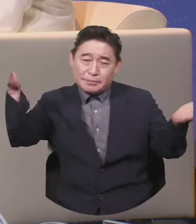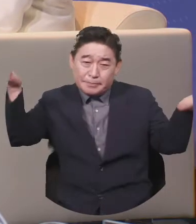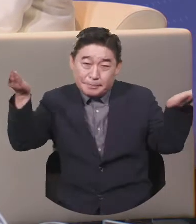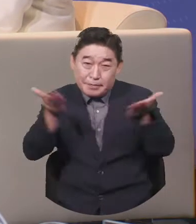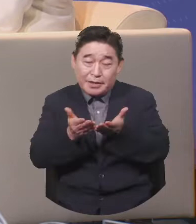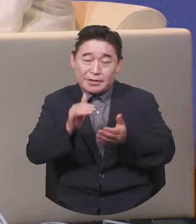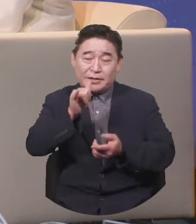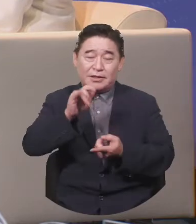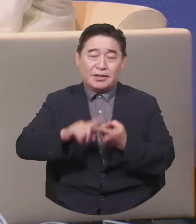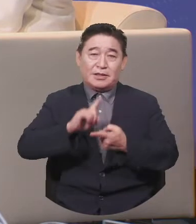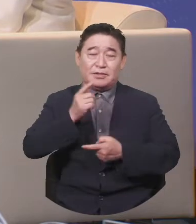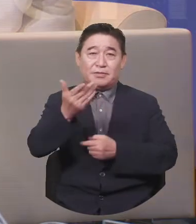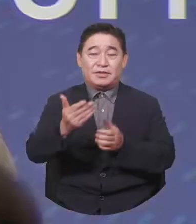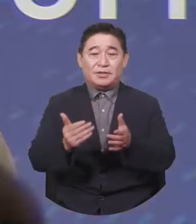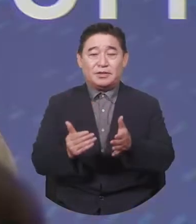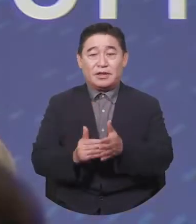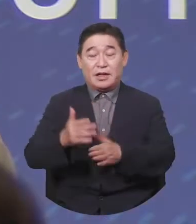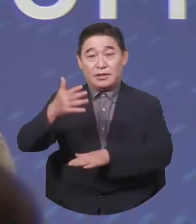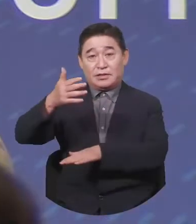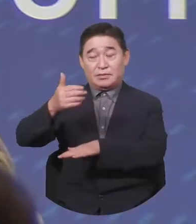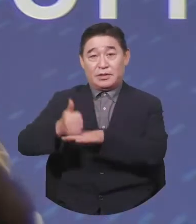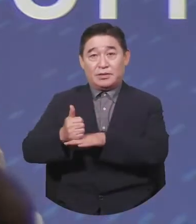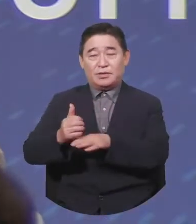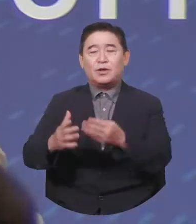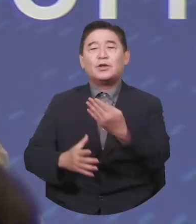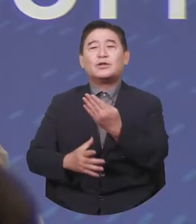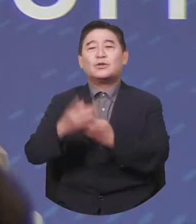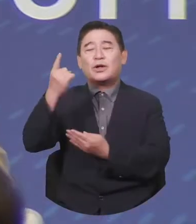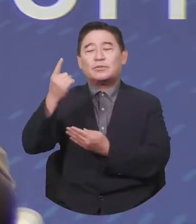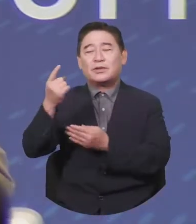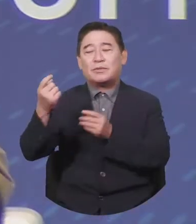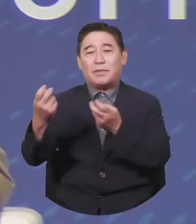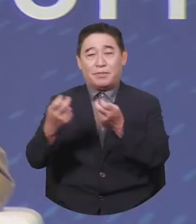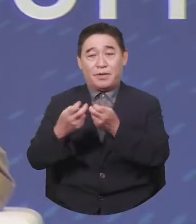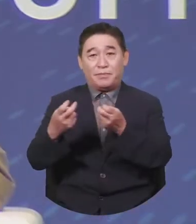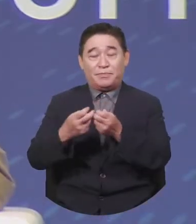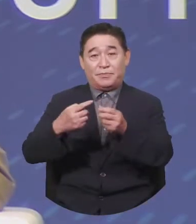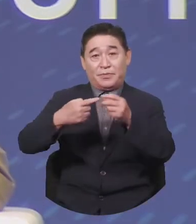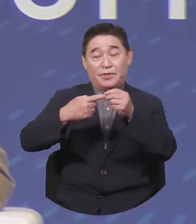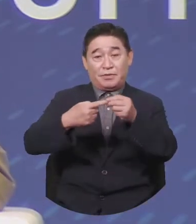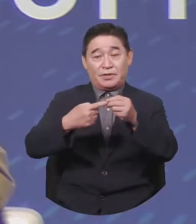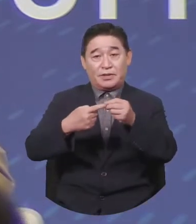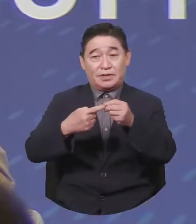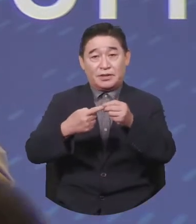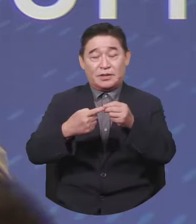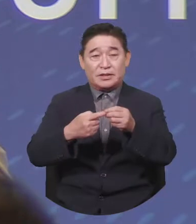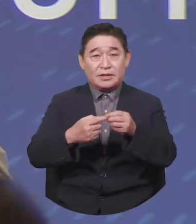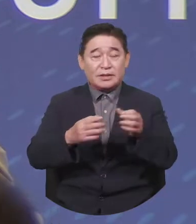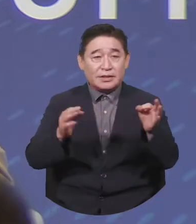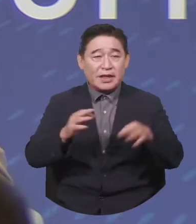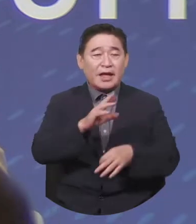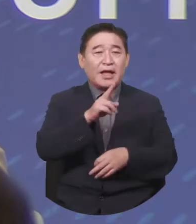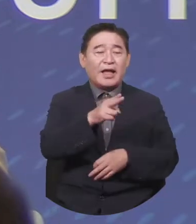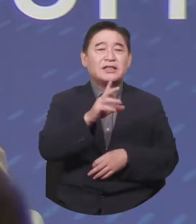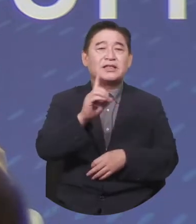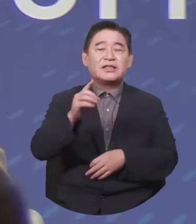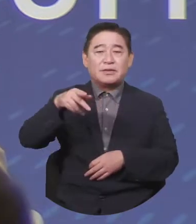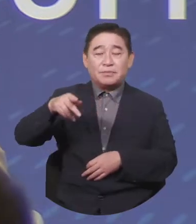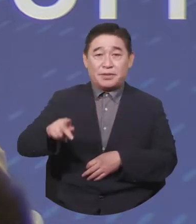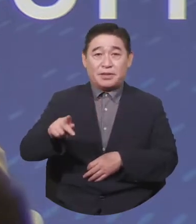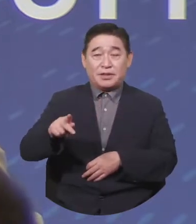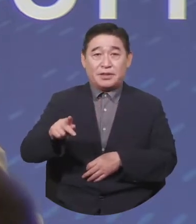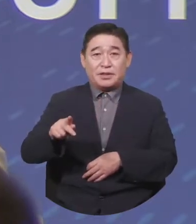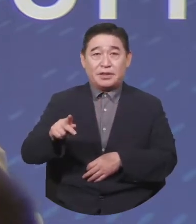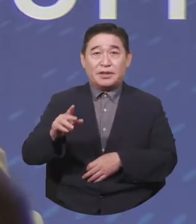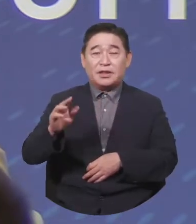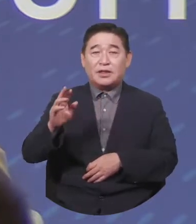integrated approach. So we slightly touch on the first session, the HDP nexus, as one of the key example of